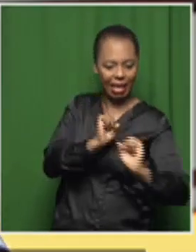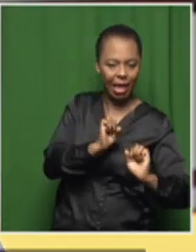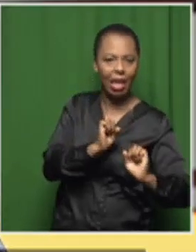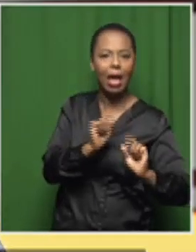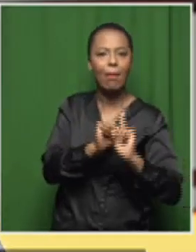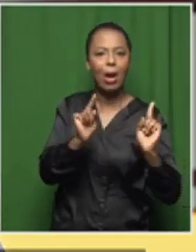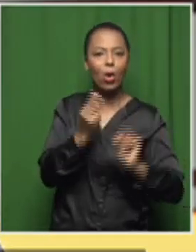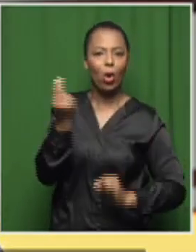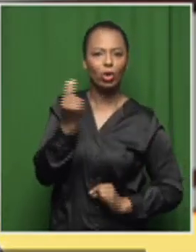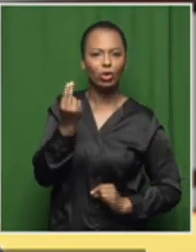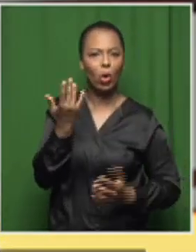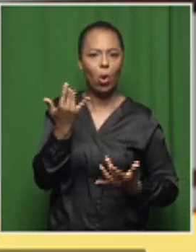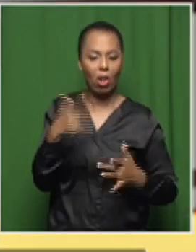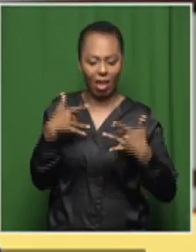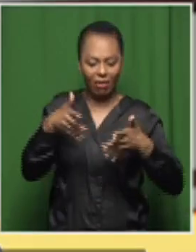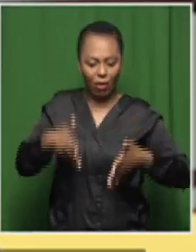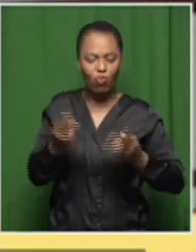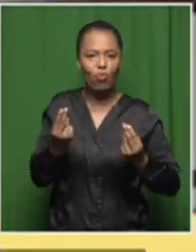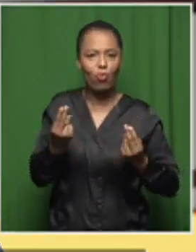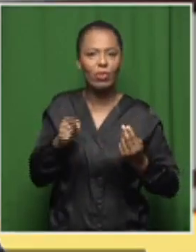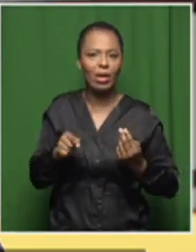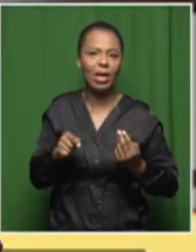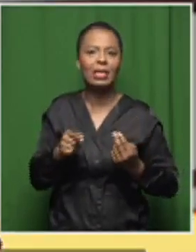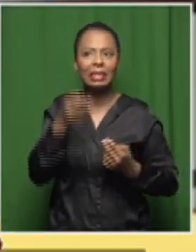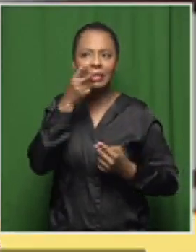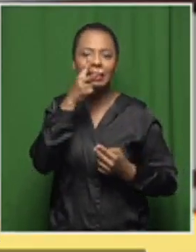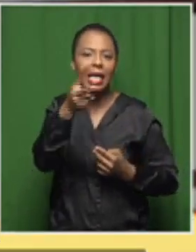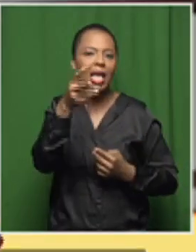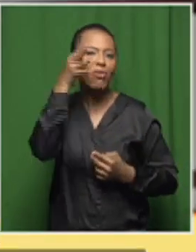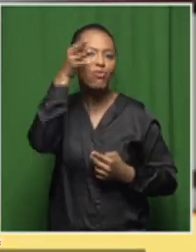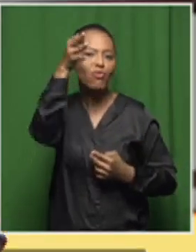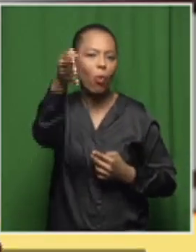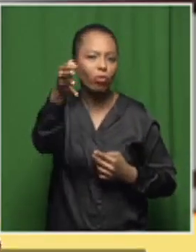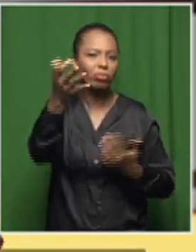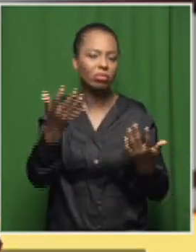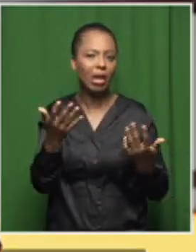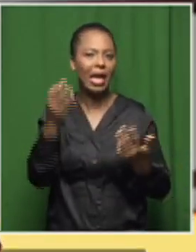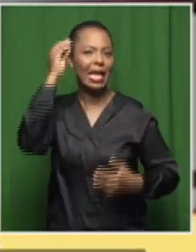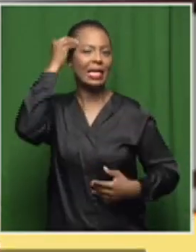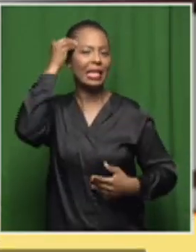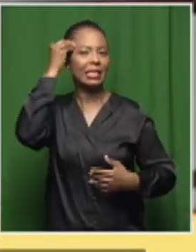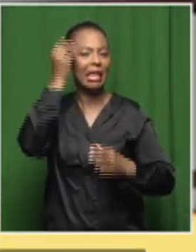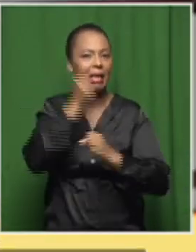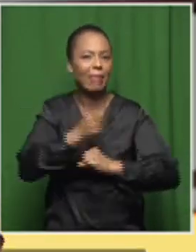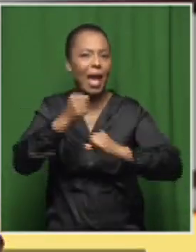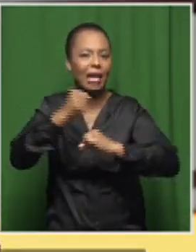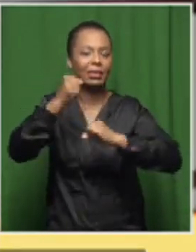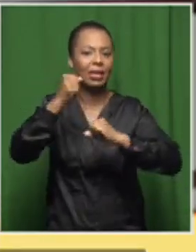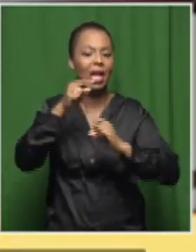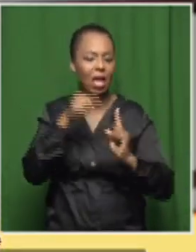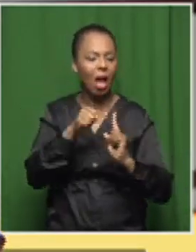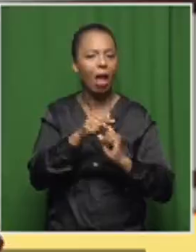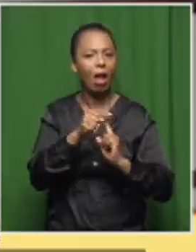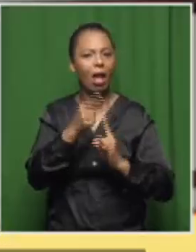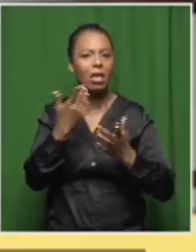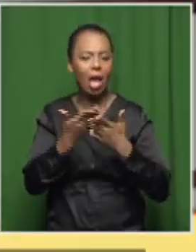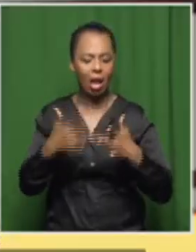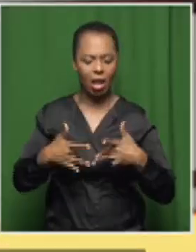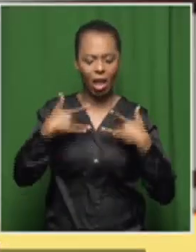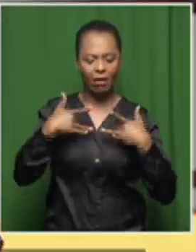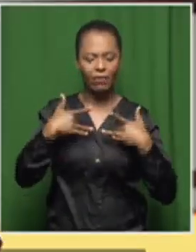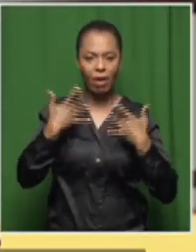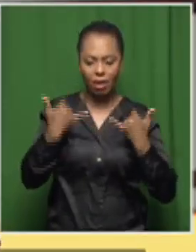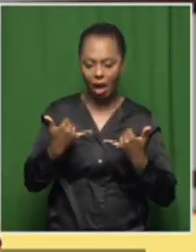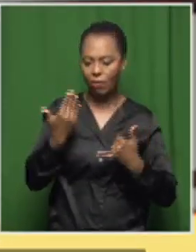living in the modern world, she can see the future. She's in this very interesting space where she's able to live across time. and